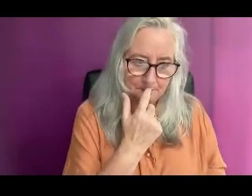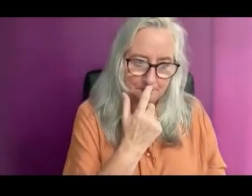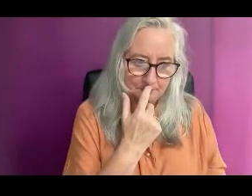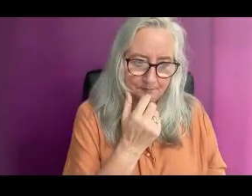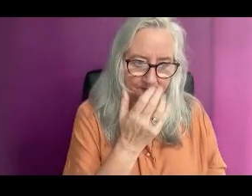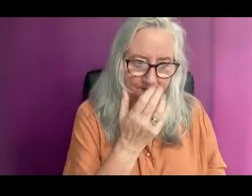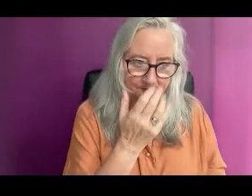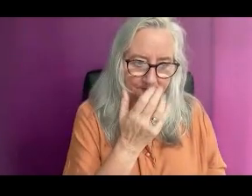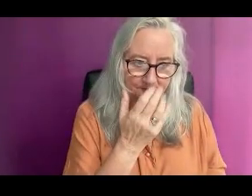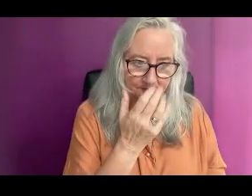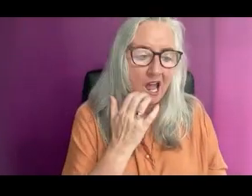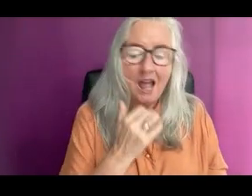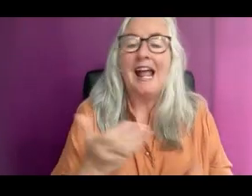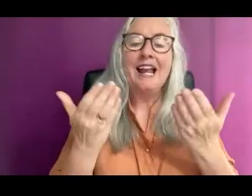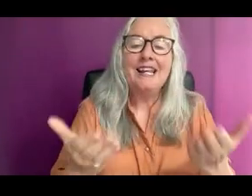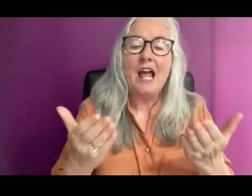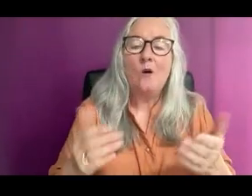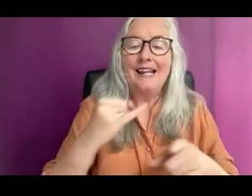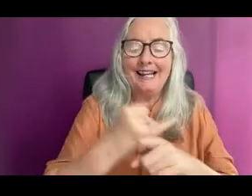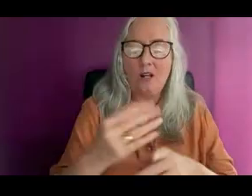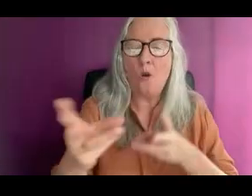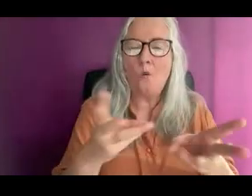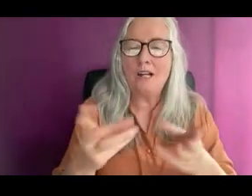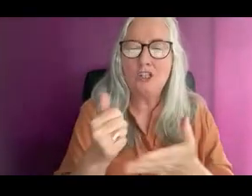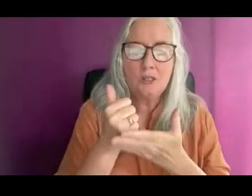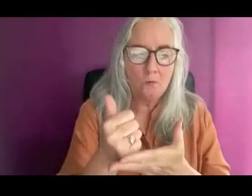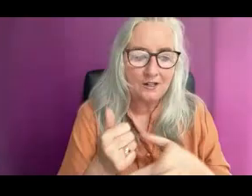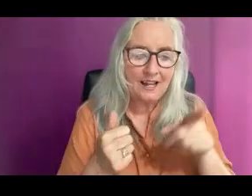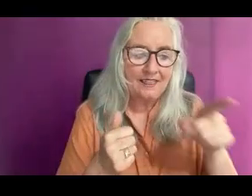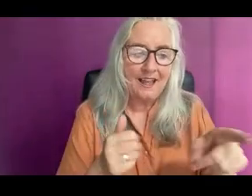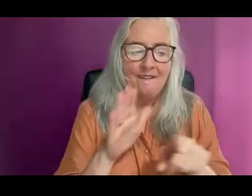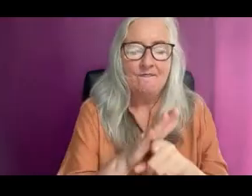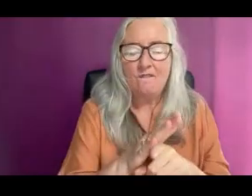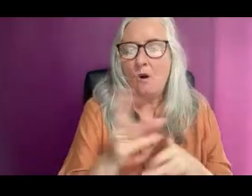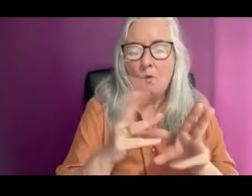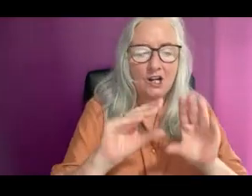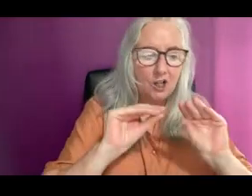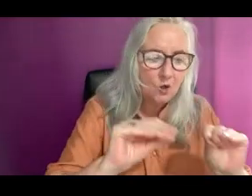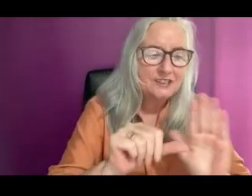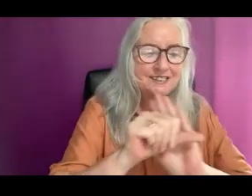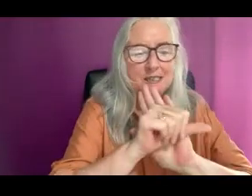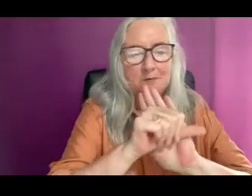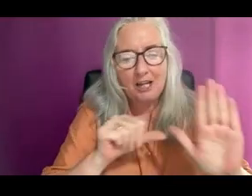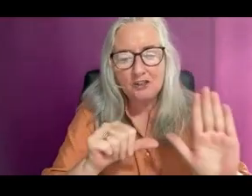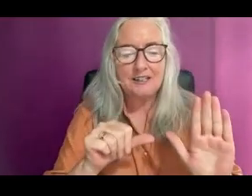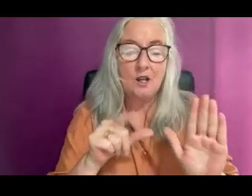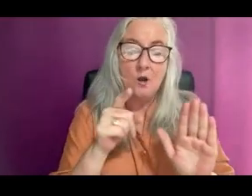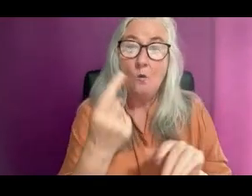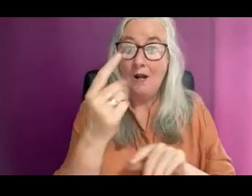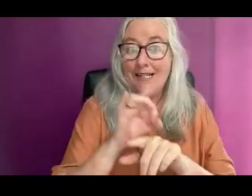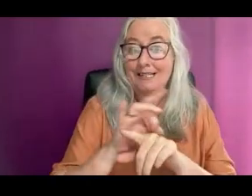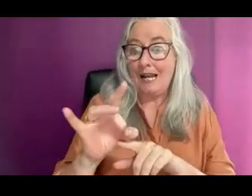Okay, next we have in-work support. This is support for a work coach or specialist or another type of support